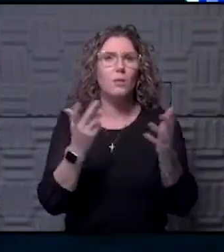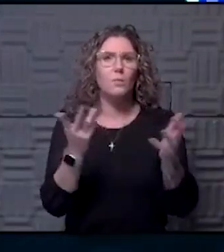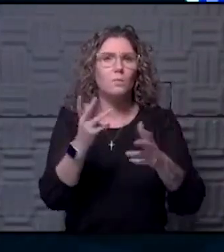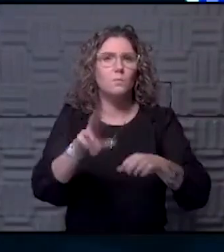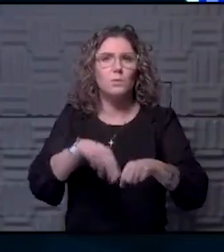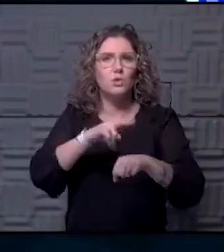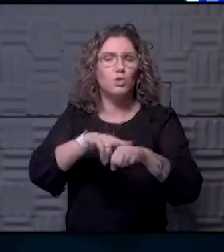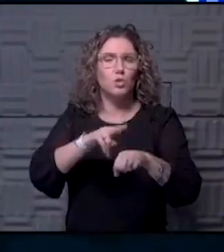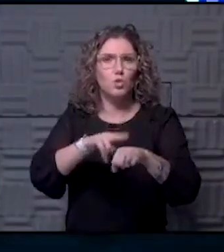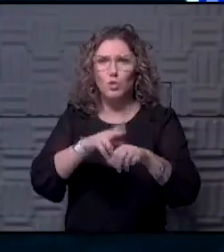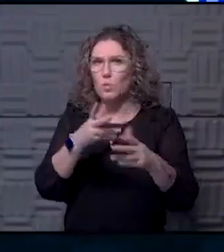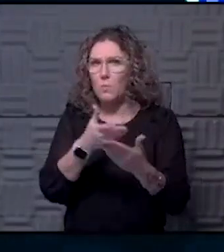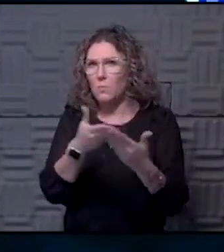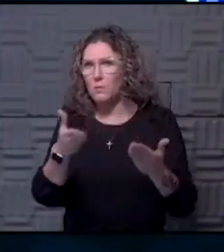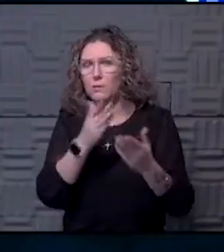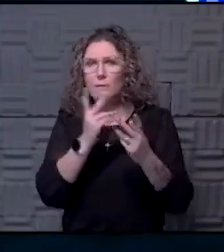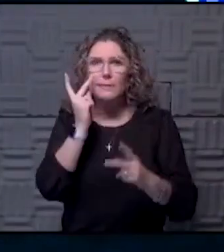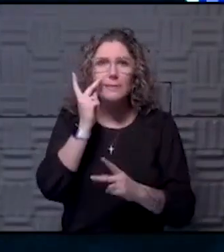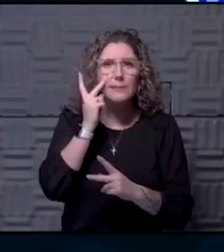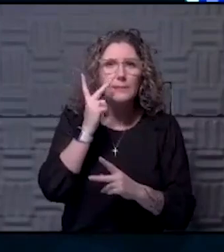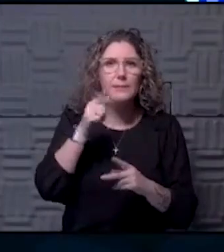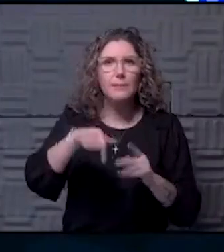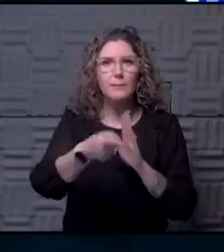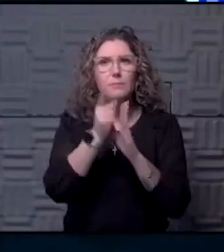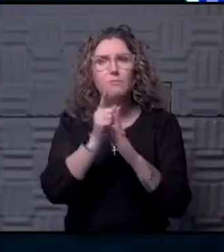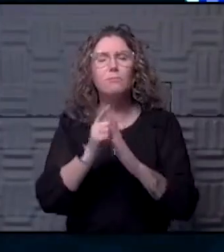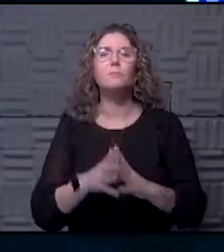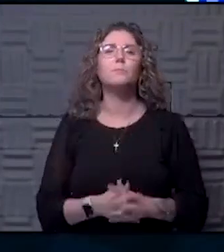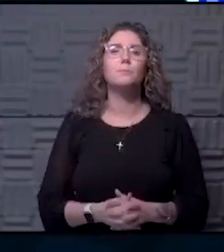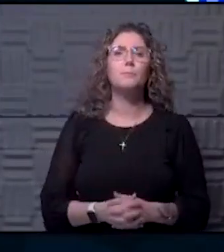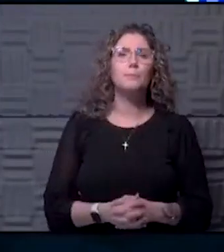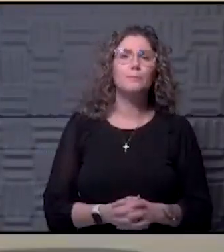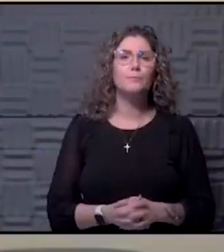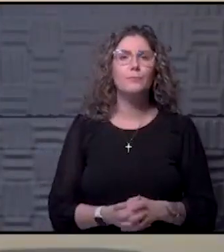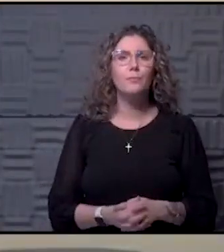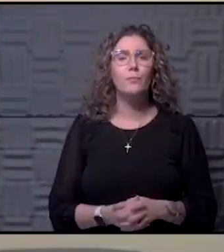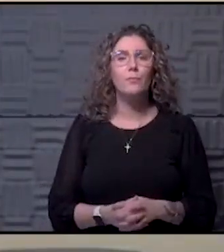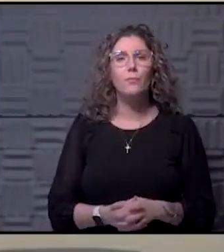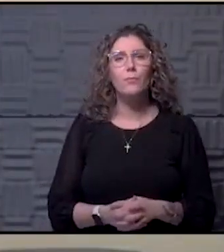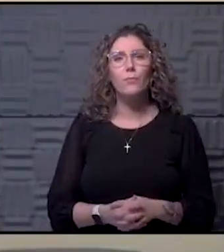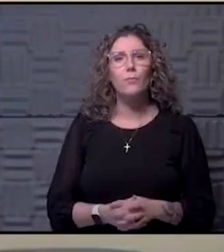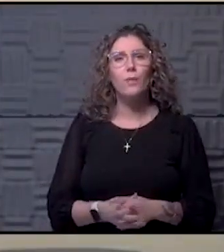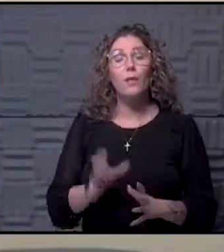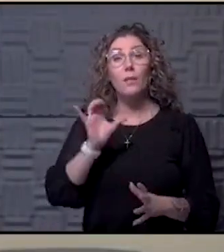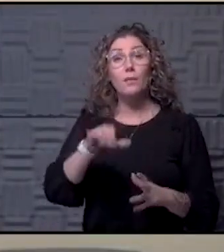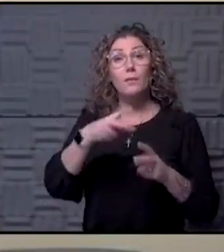of normal course that you're seeing, at least at this point? Yeah, that's a difficult question for us to